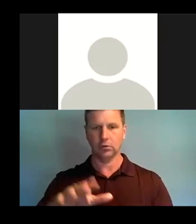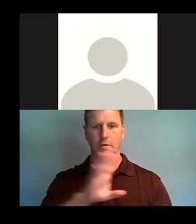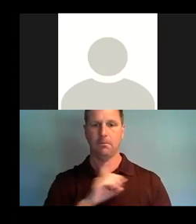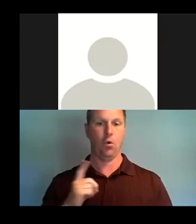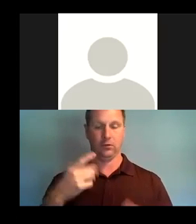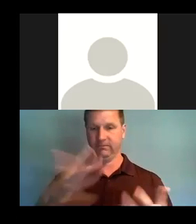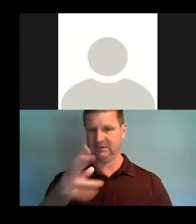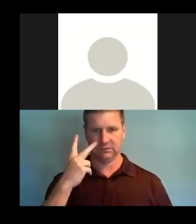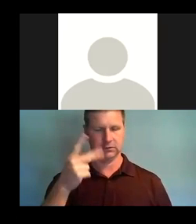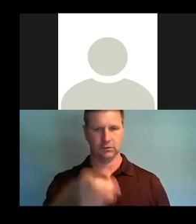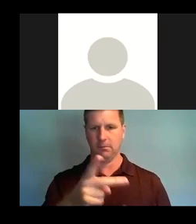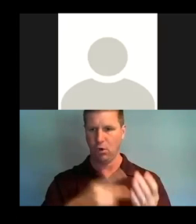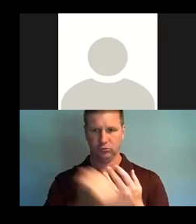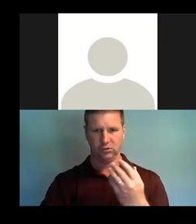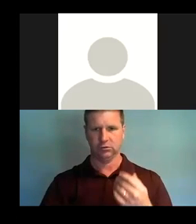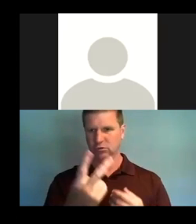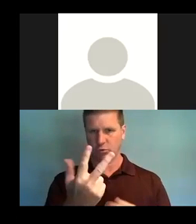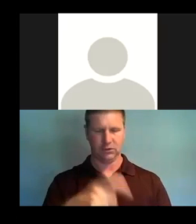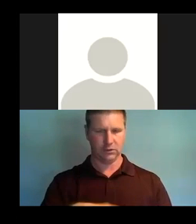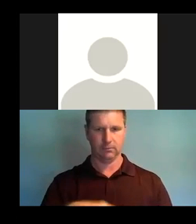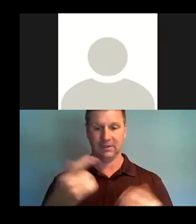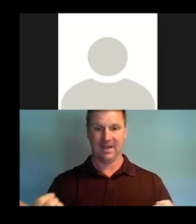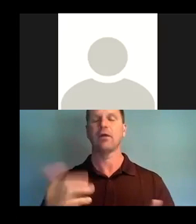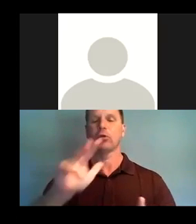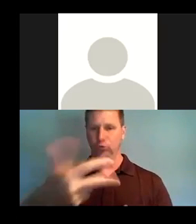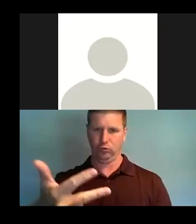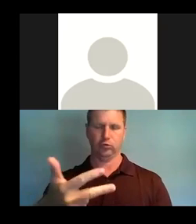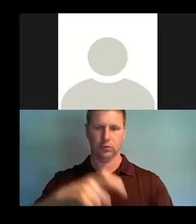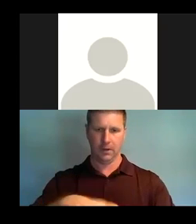item, this project, a couple of times, and today is the third and final